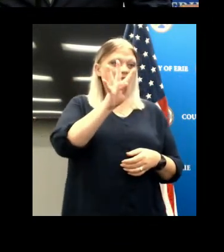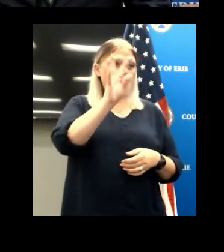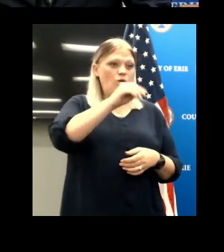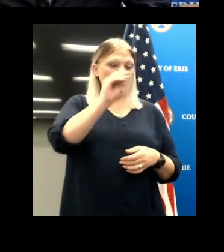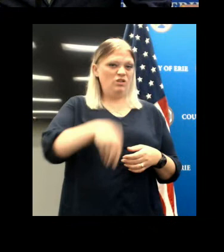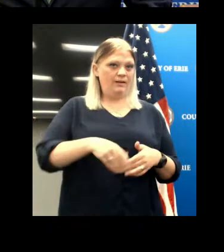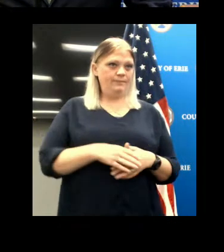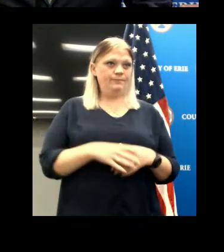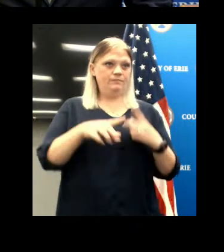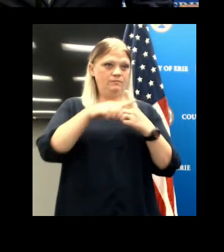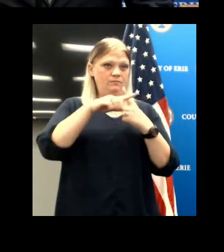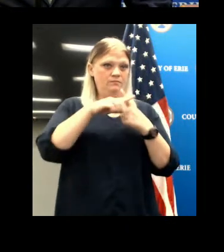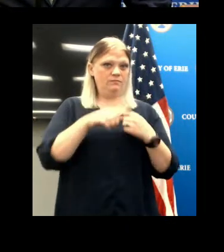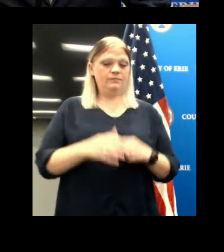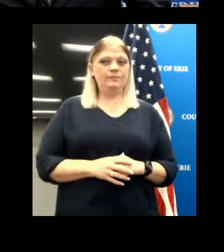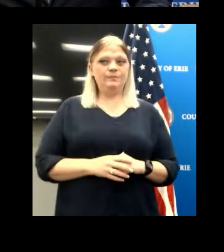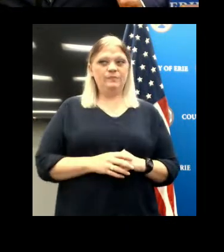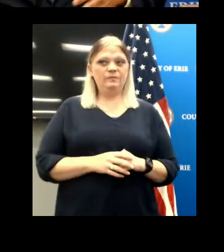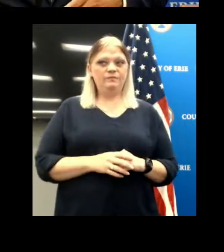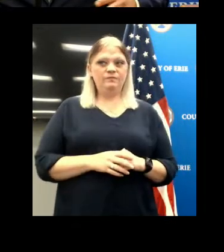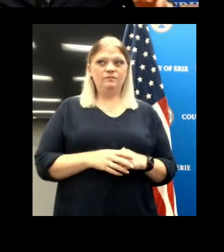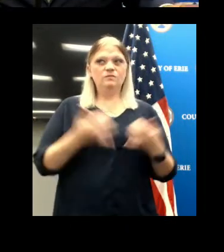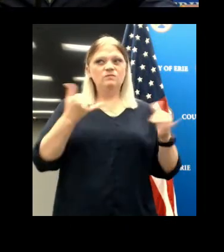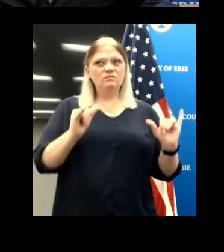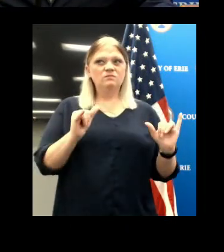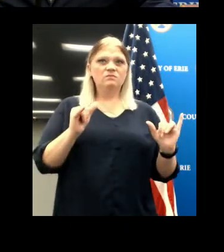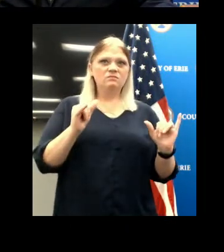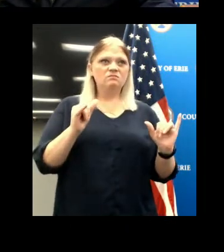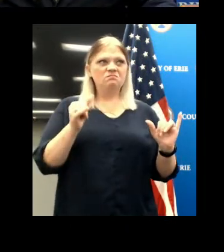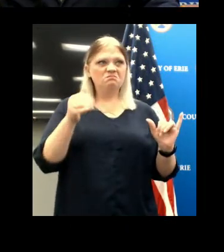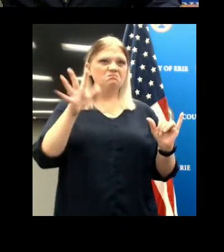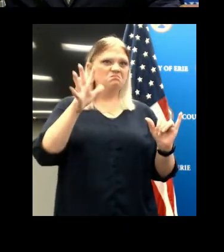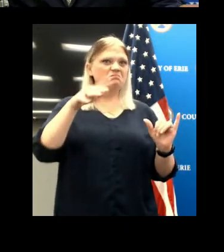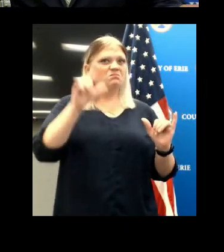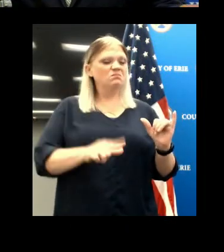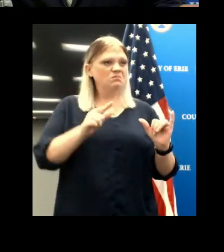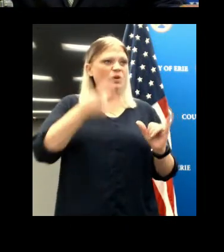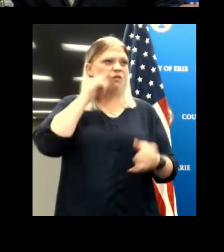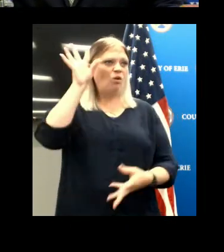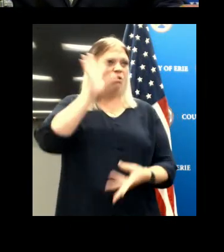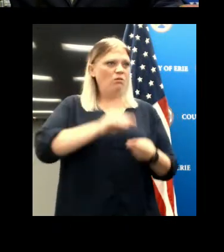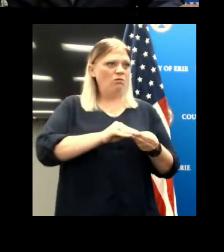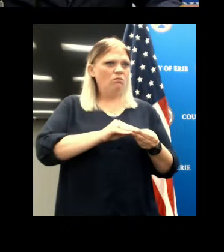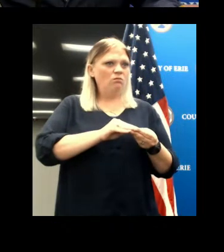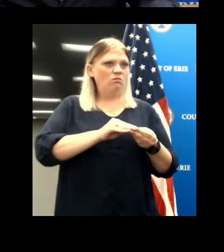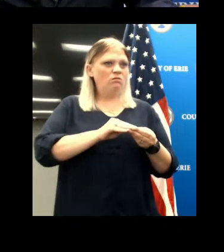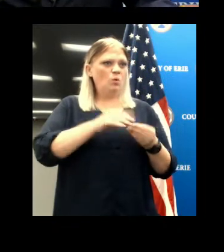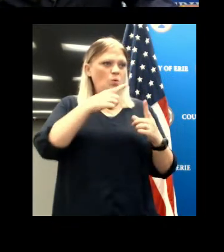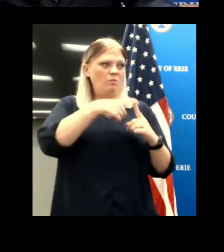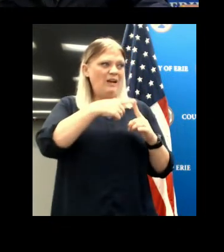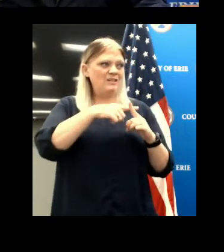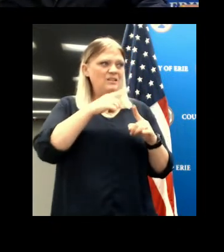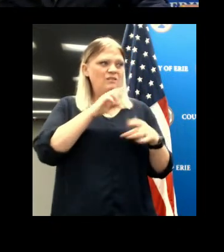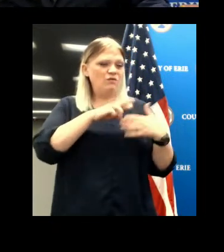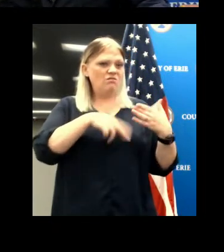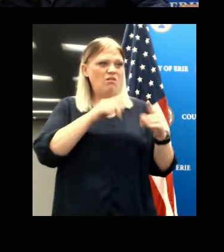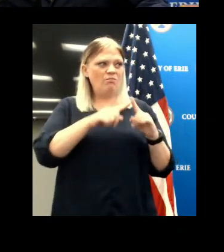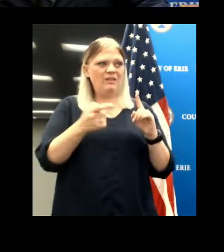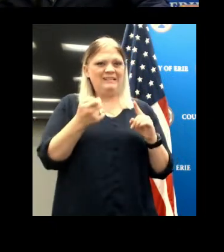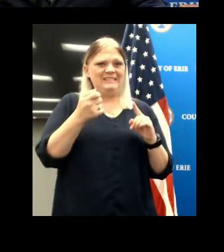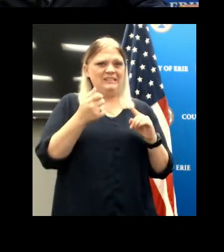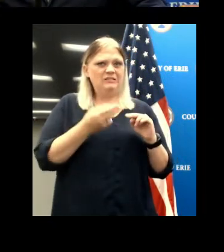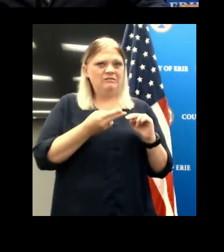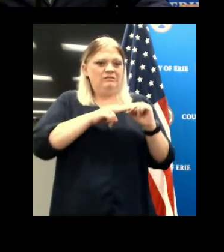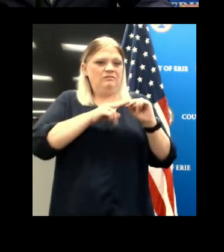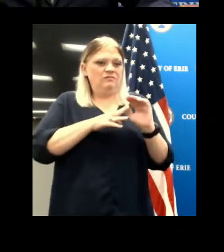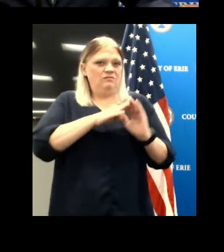3.4% positive. So we're still fairly low with regards to the overall tests that are coming back positive, but we have seen a slight uptick in the